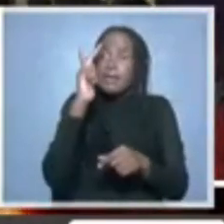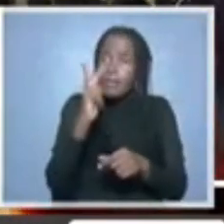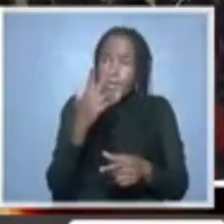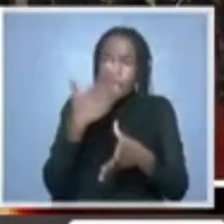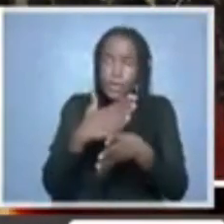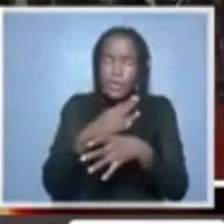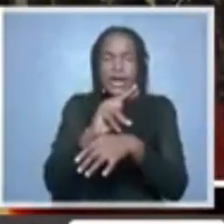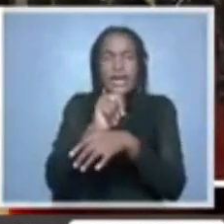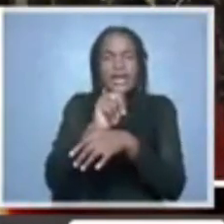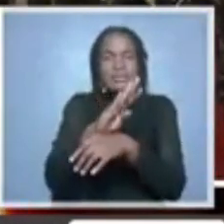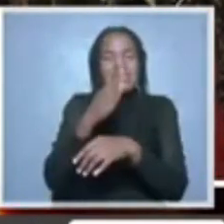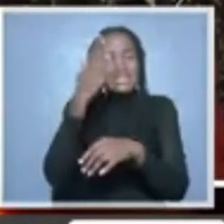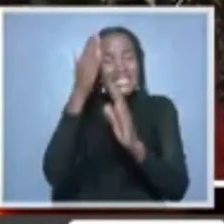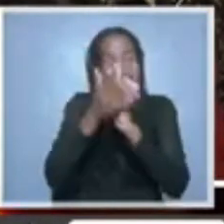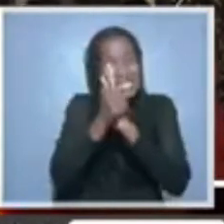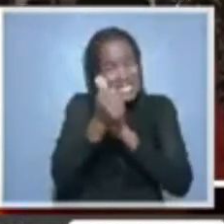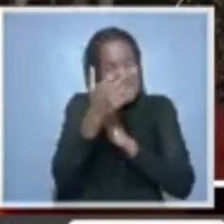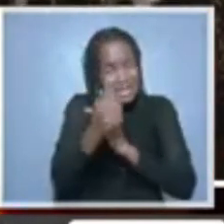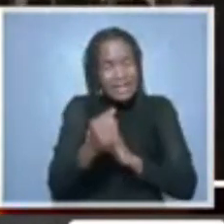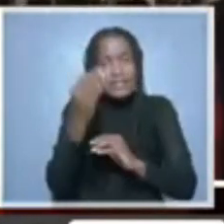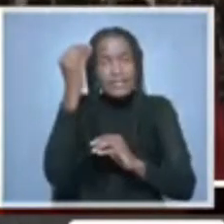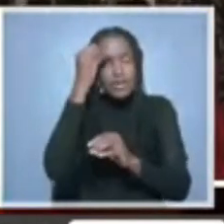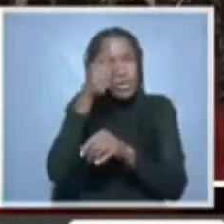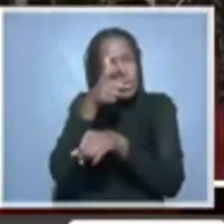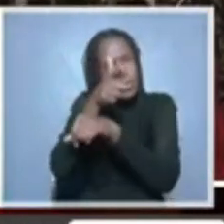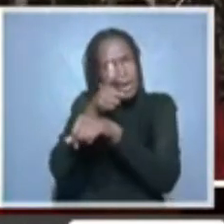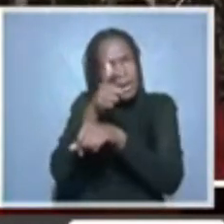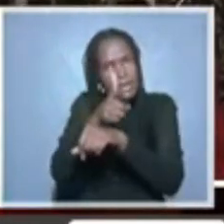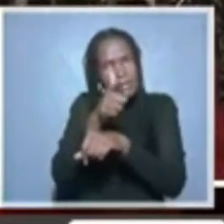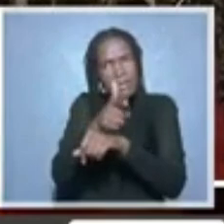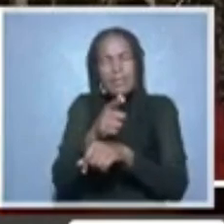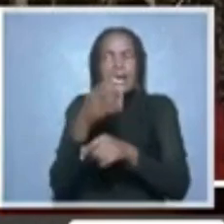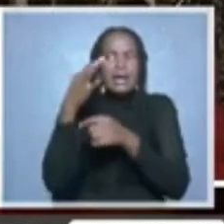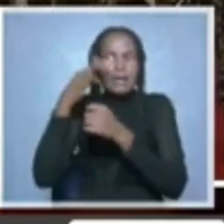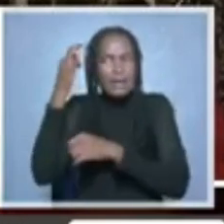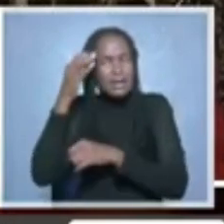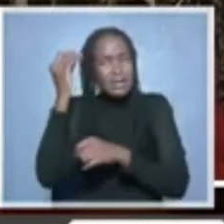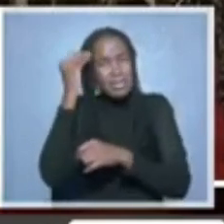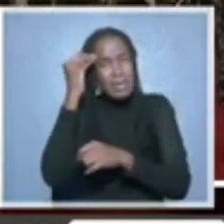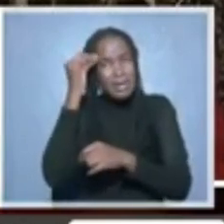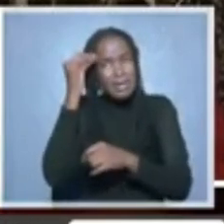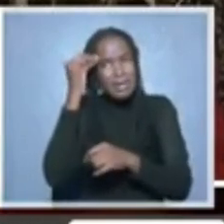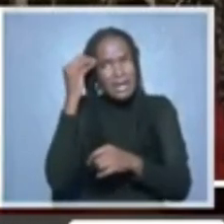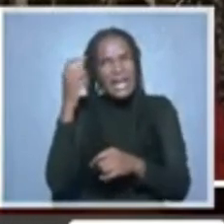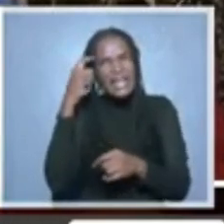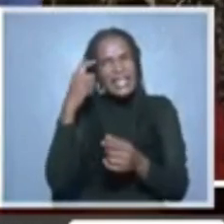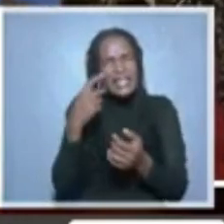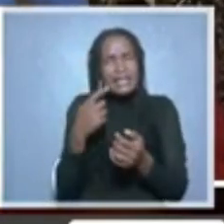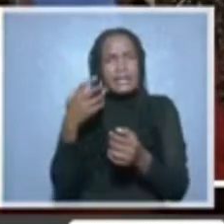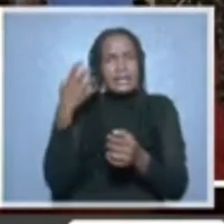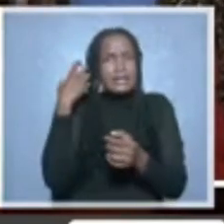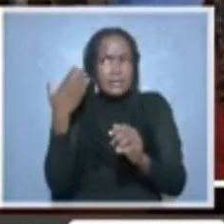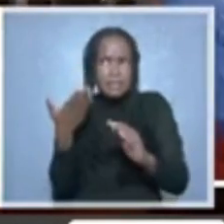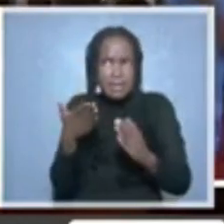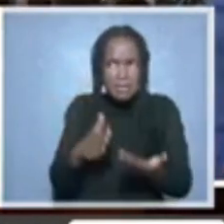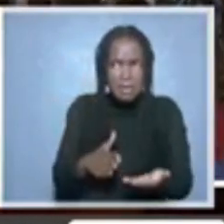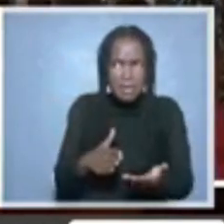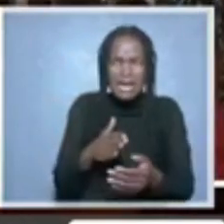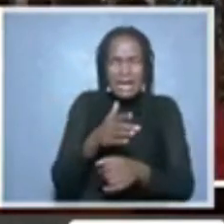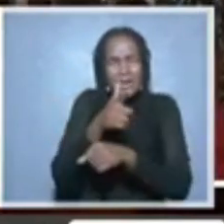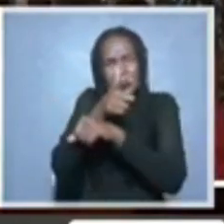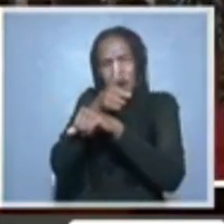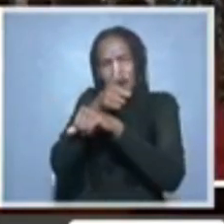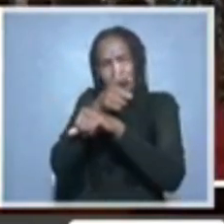here, this is who we are. And I believe that we've delivered for the past couple of weeks. Indeed. It does seem like